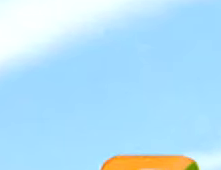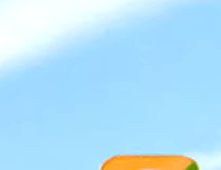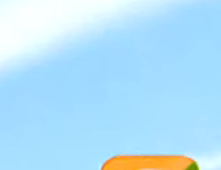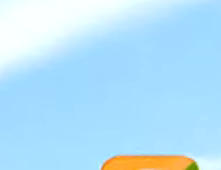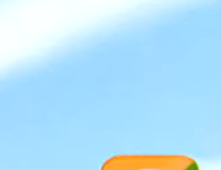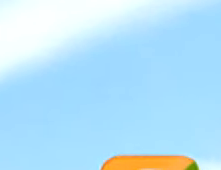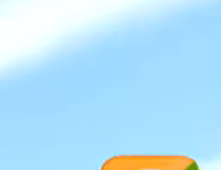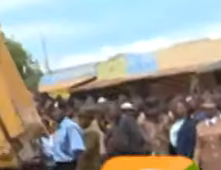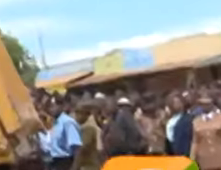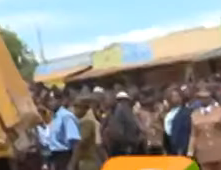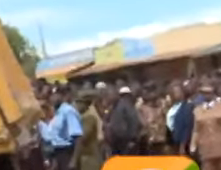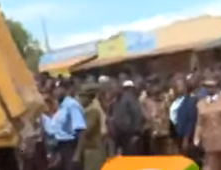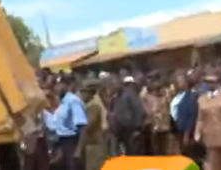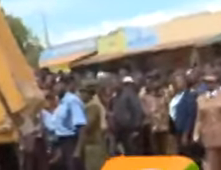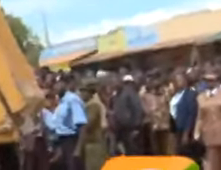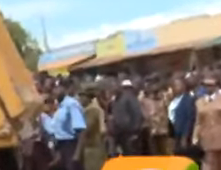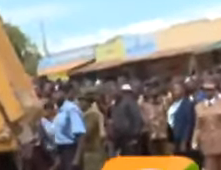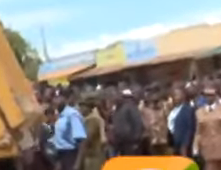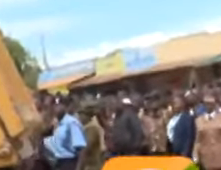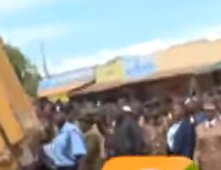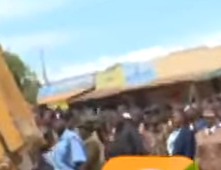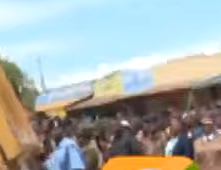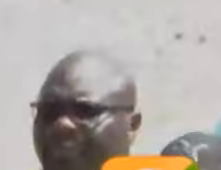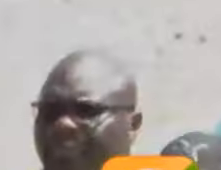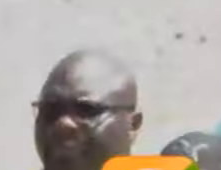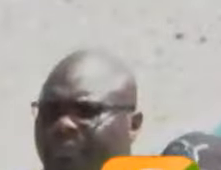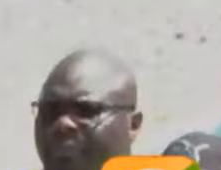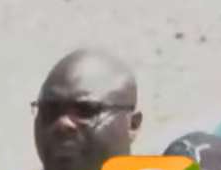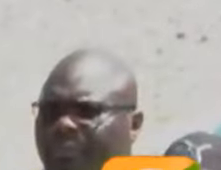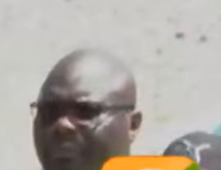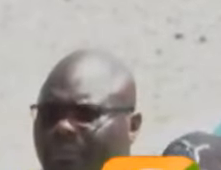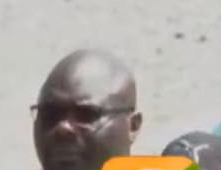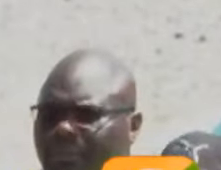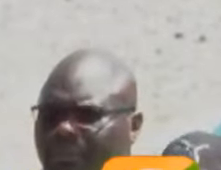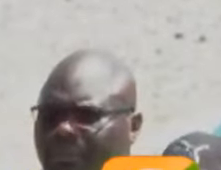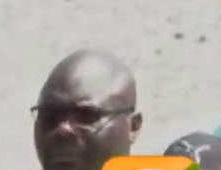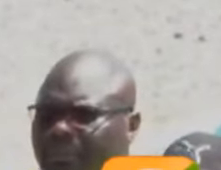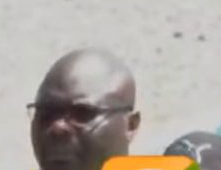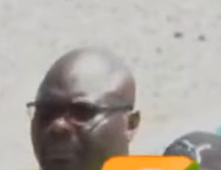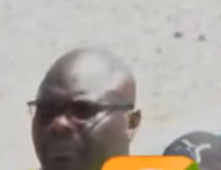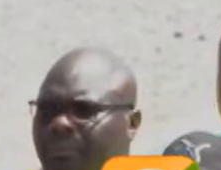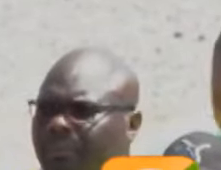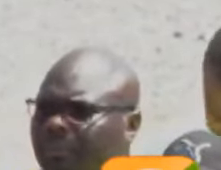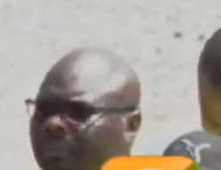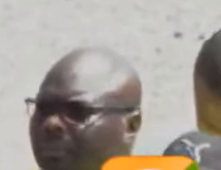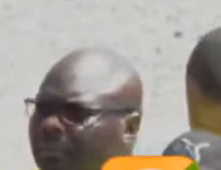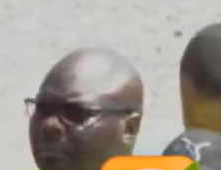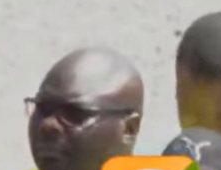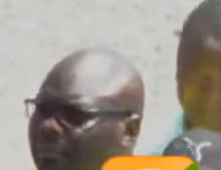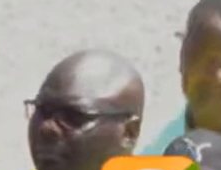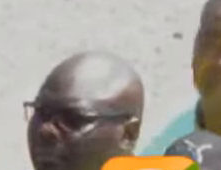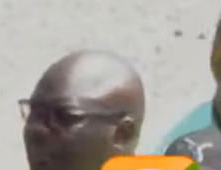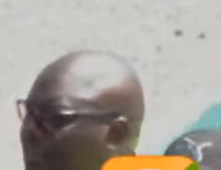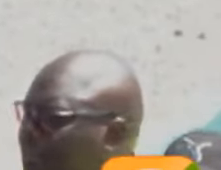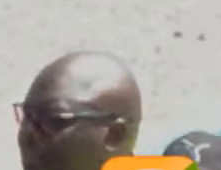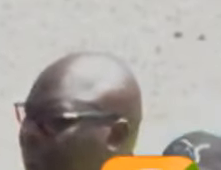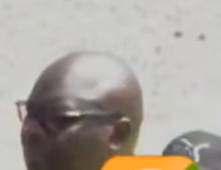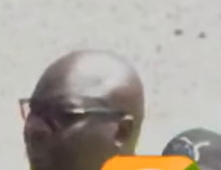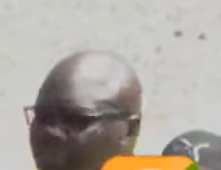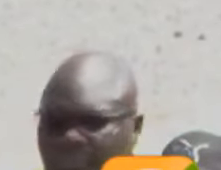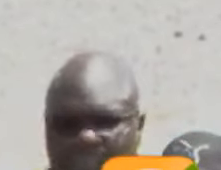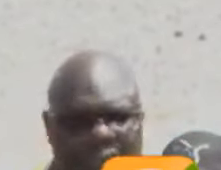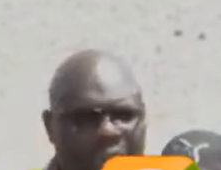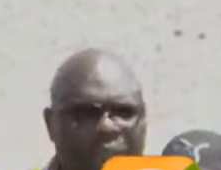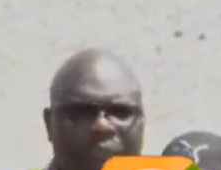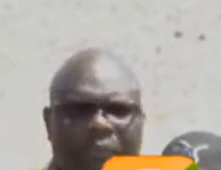of the levy could stall the implementation of the plan. Contractors wote wanaofanya kazi kwa mambo ya